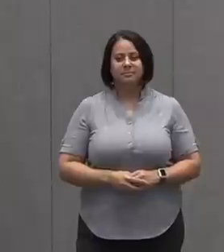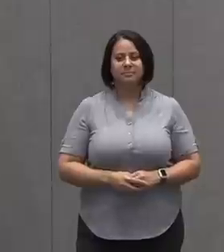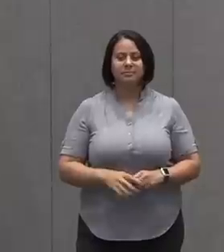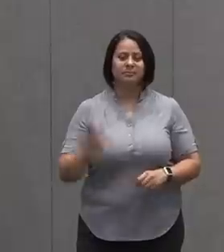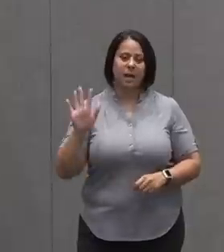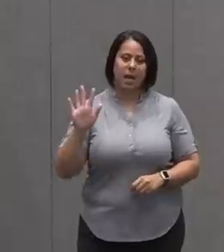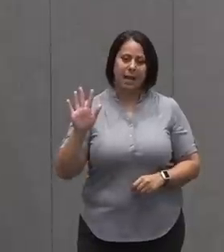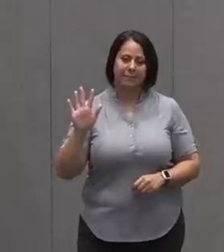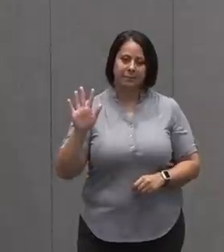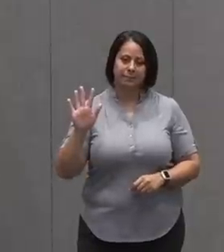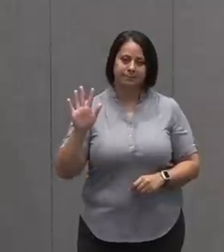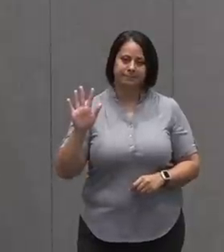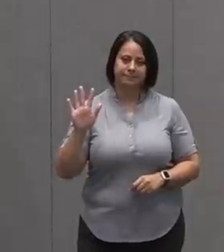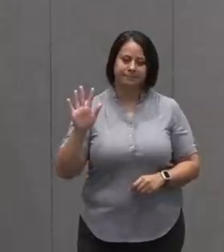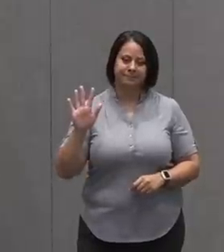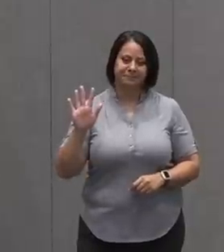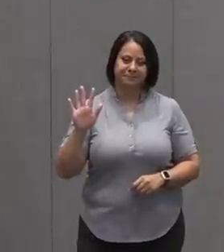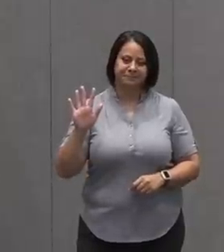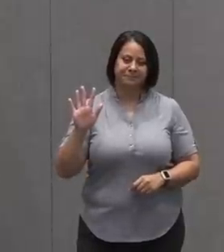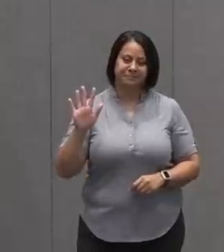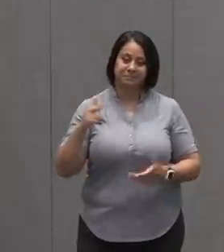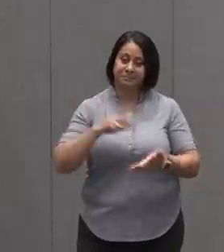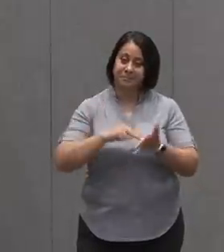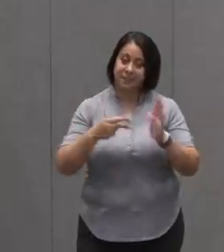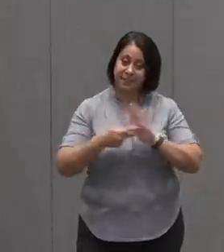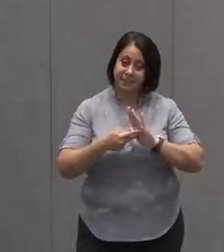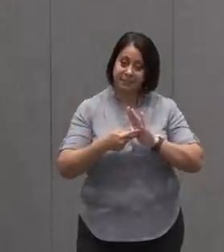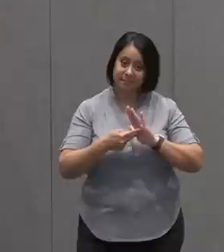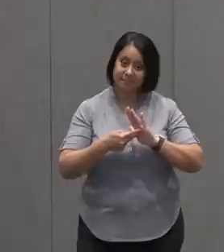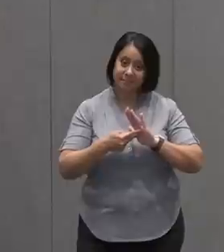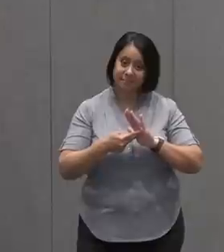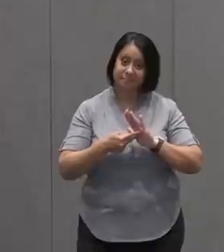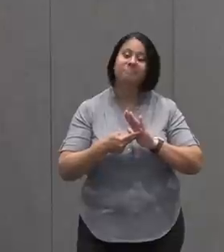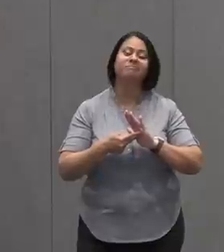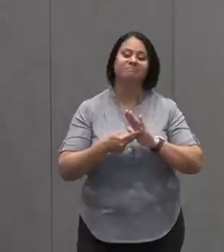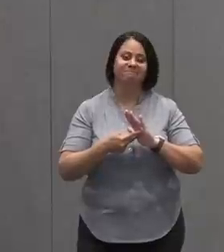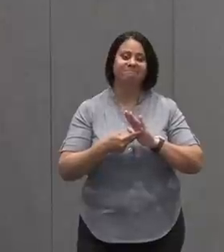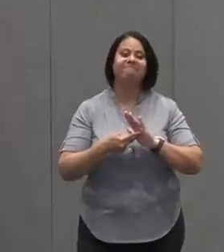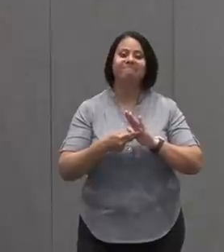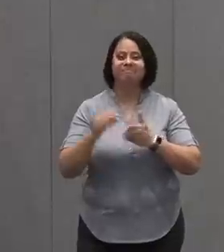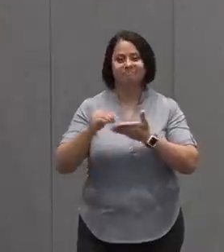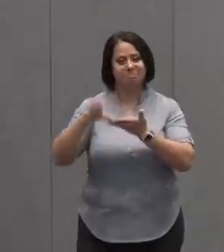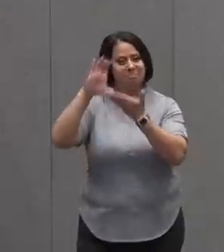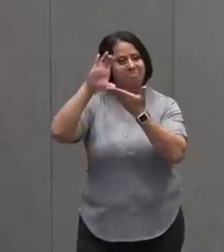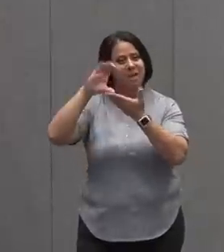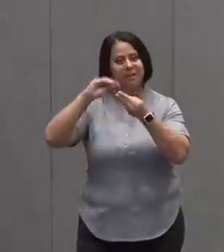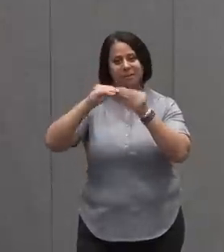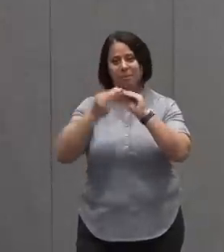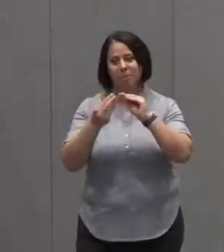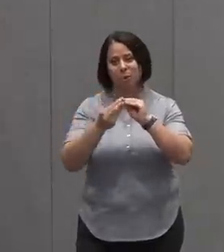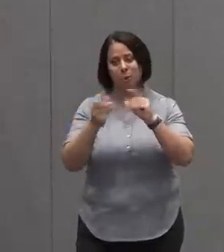5. She got a 5. What does that mean? You're right. Larger number.